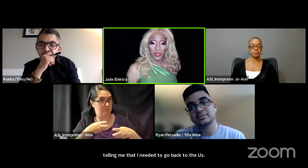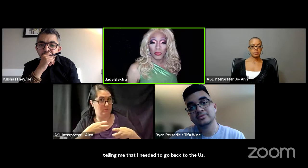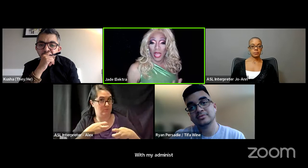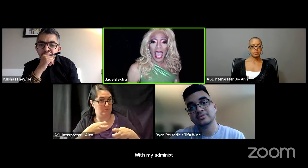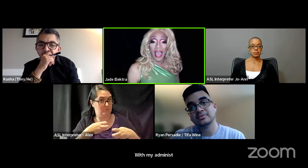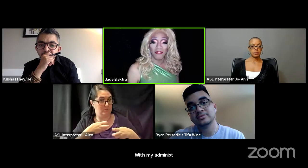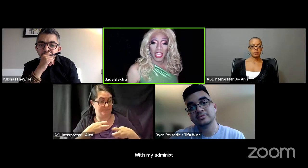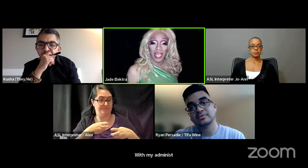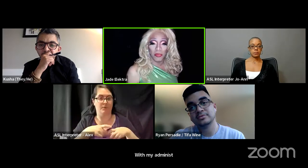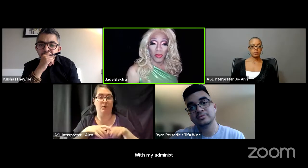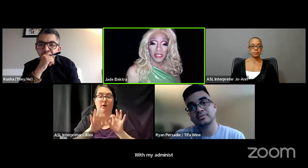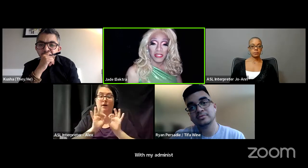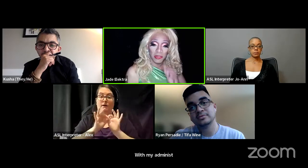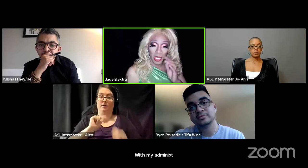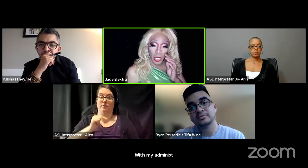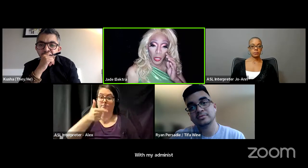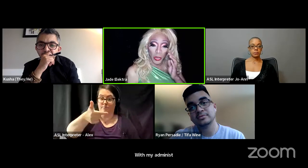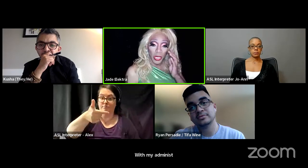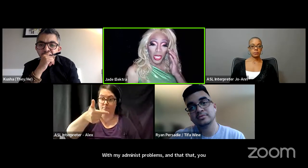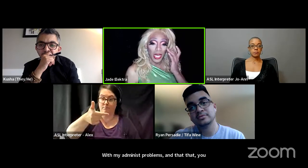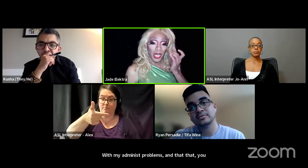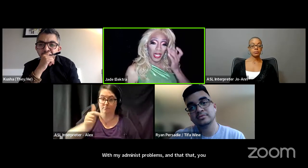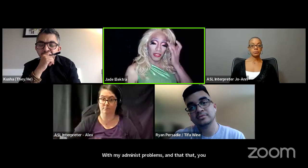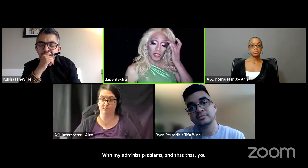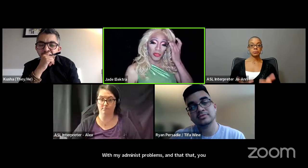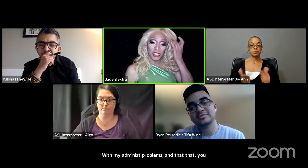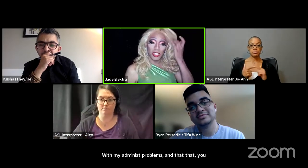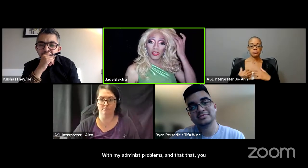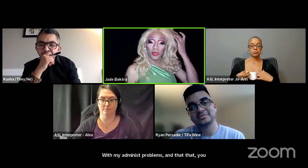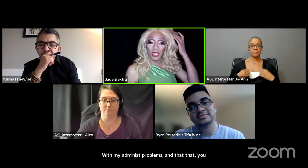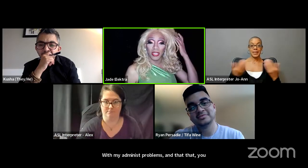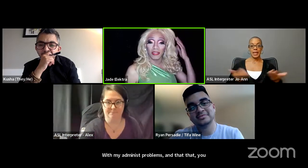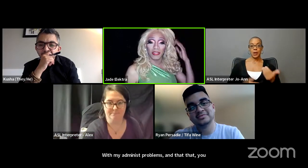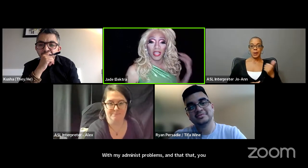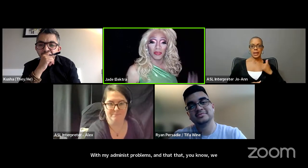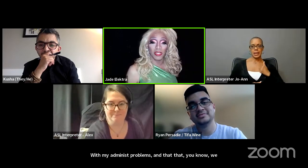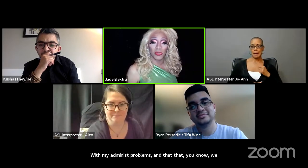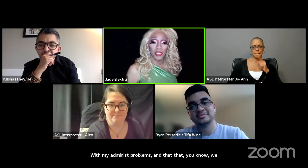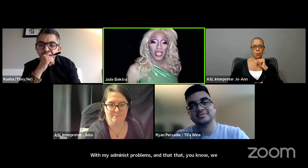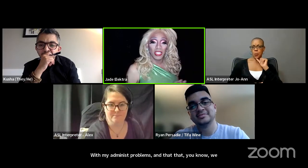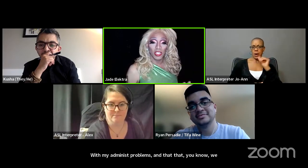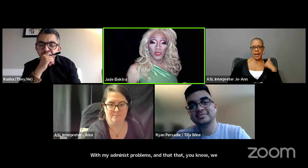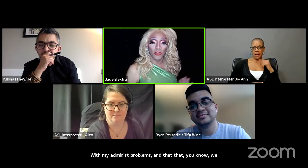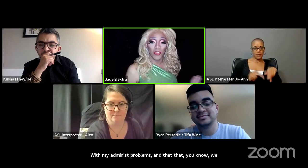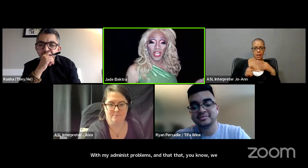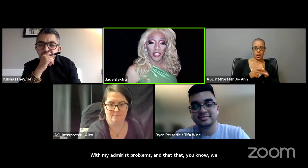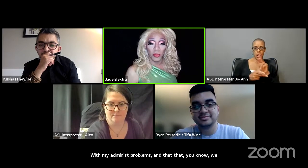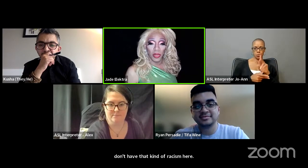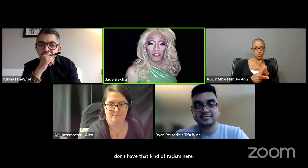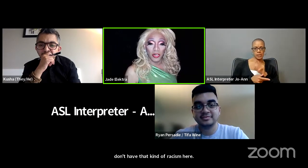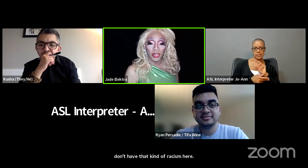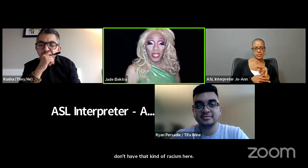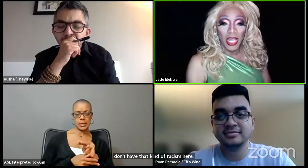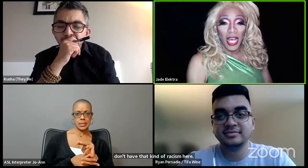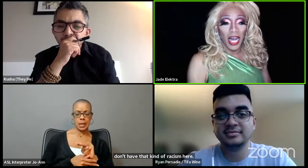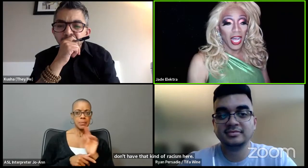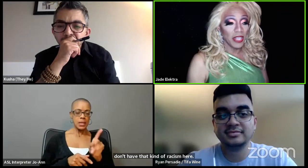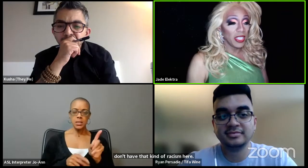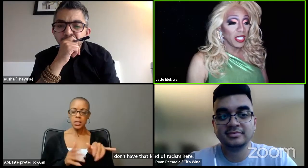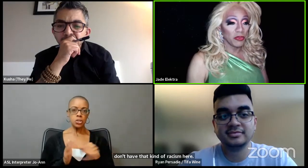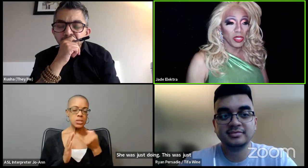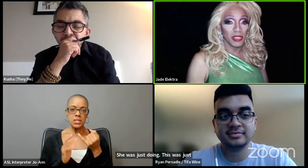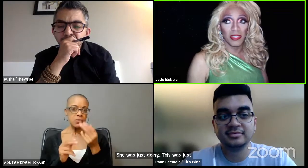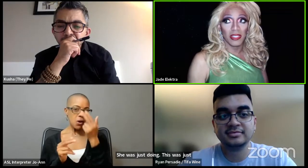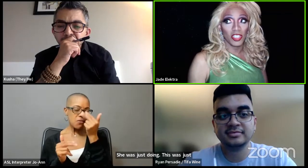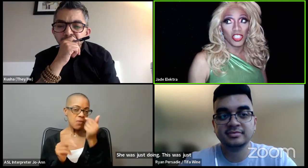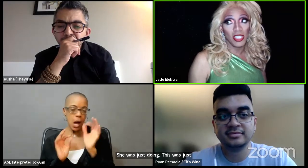know, we don't have that kind of racism here. She was just doing, you know, this was just for fun or whatever. And